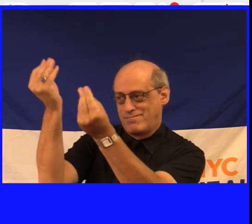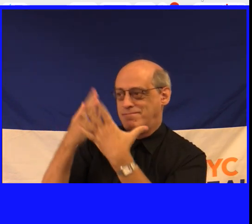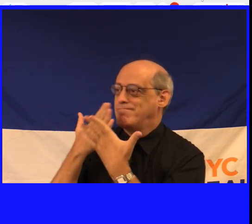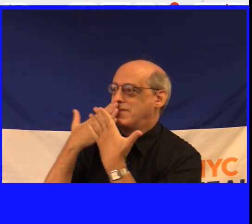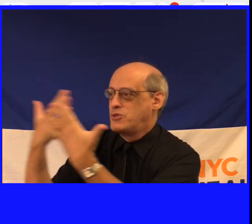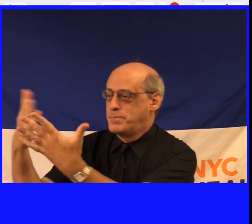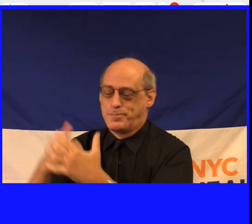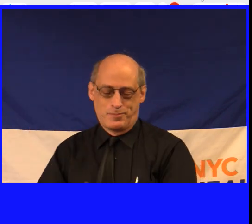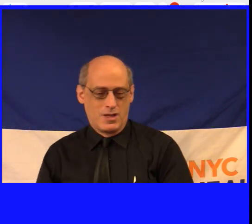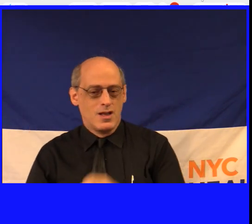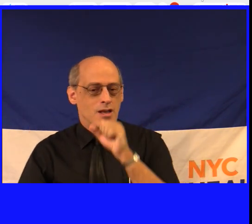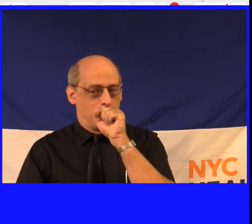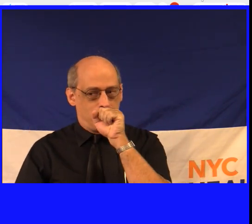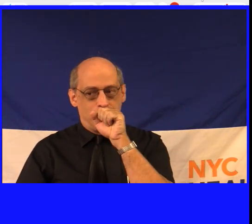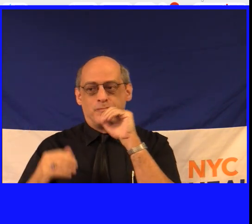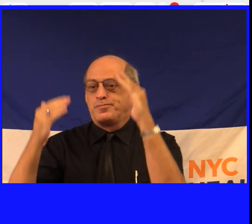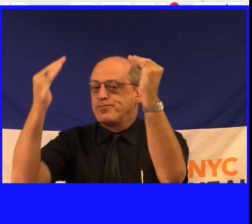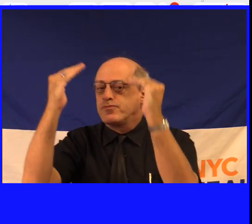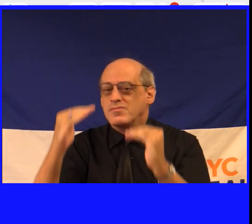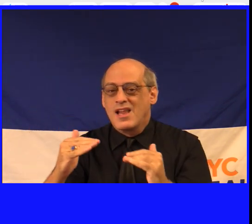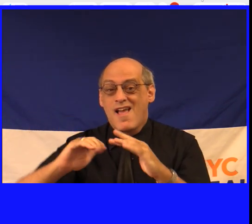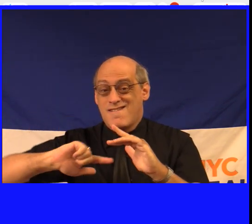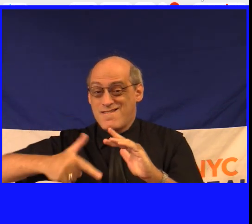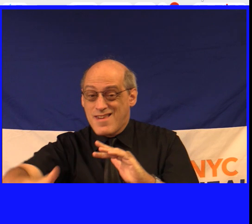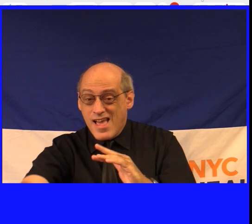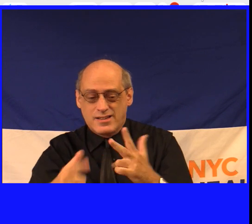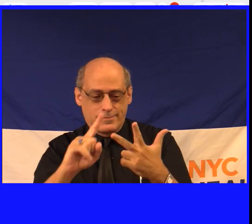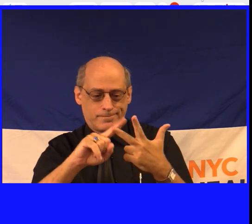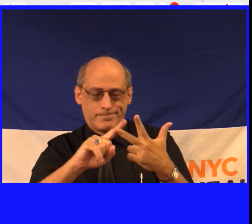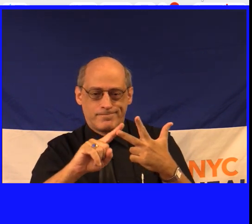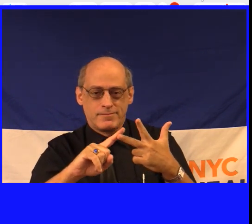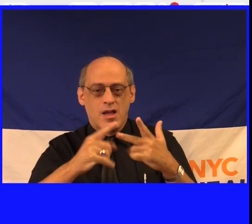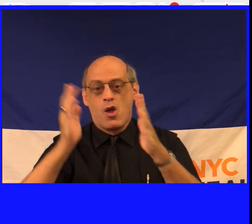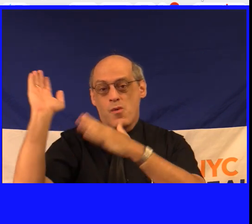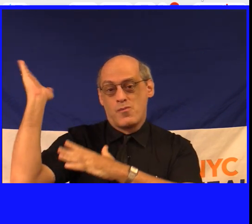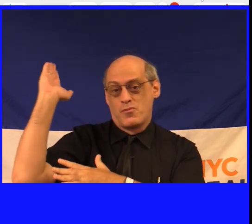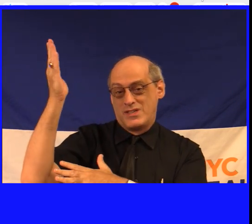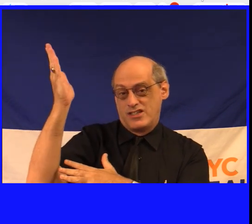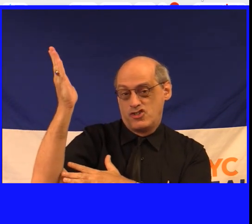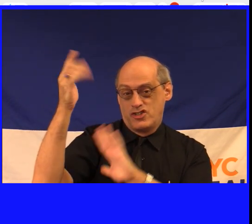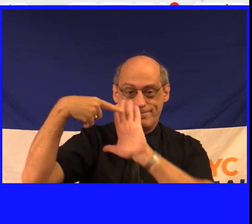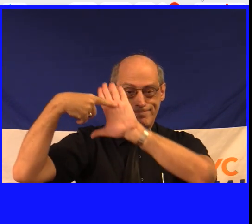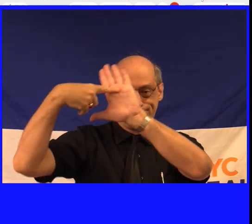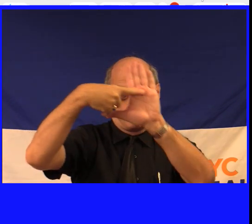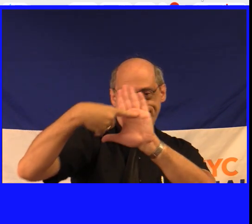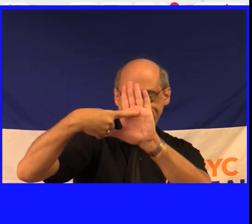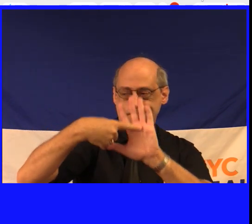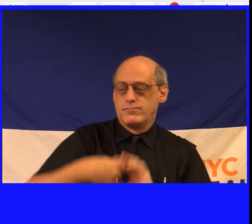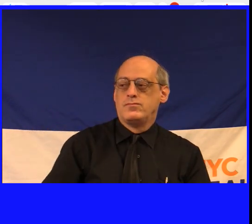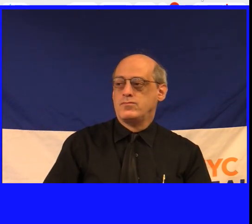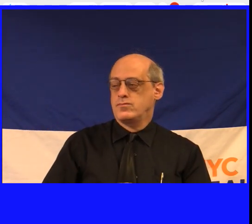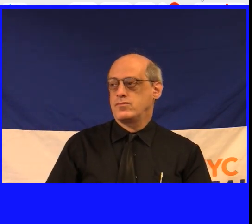comments. Alrighty, so next on our agenda, we'll have a presentation. Sorry,